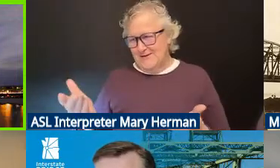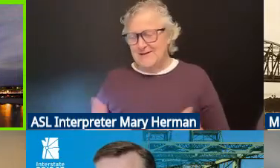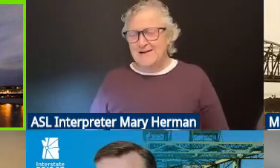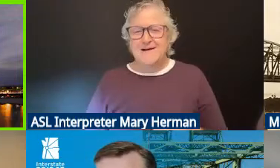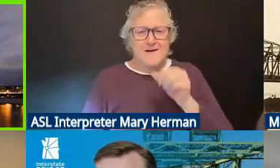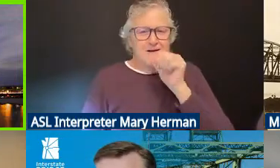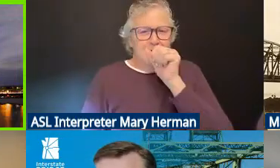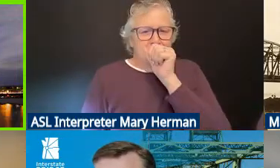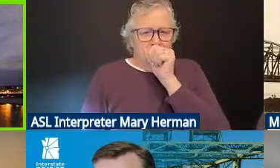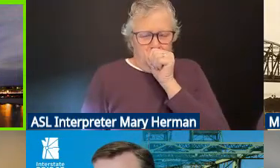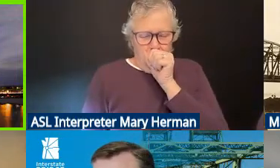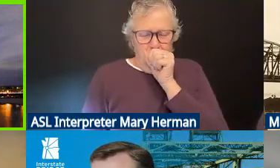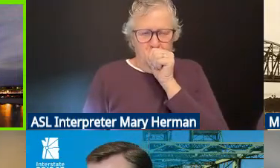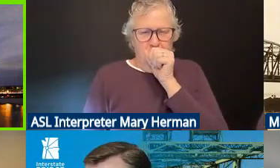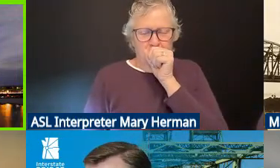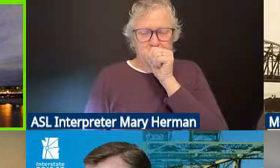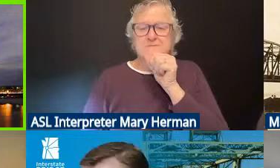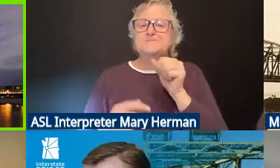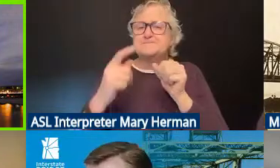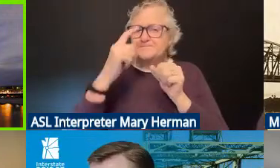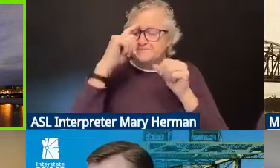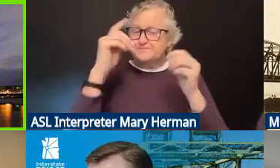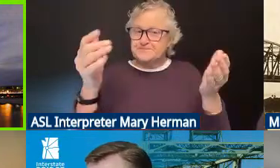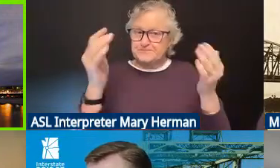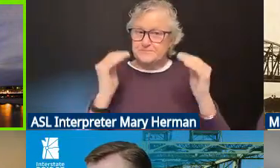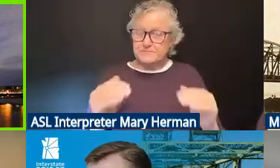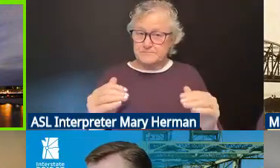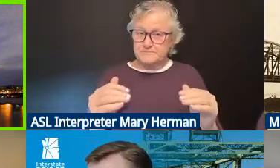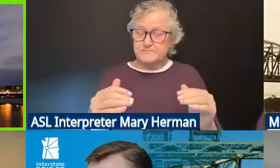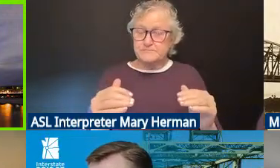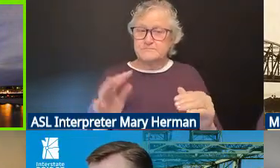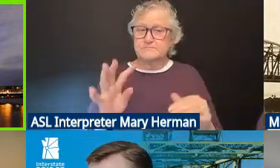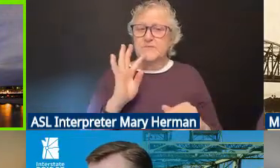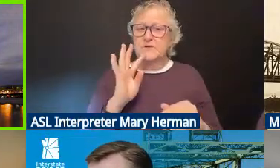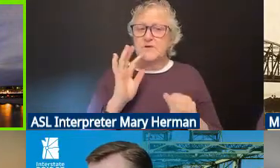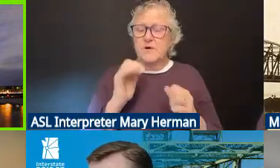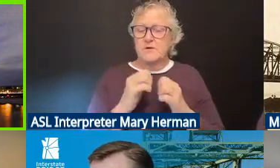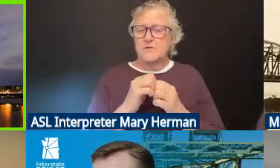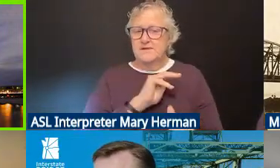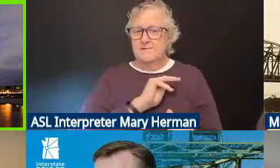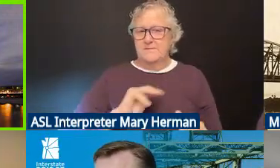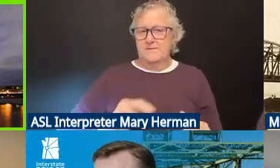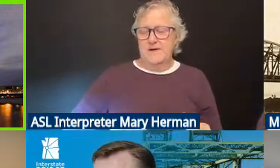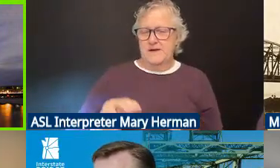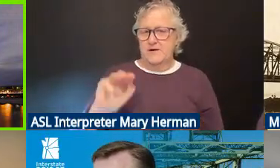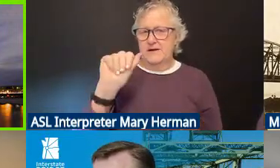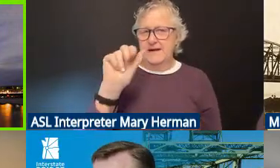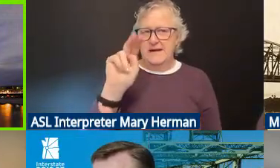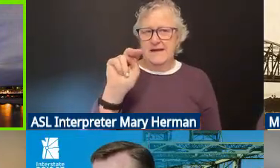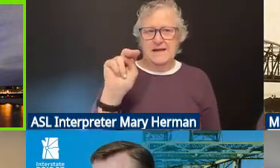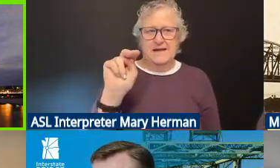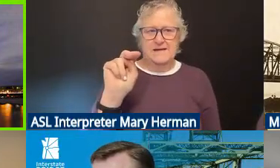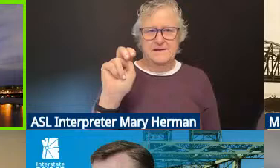So I think we'll go next to Mayor Ann from the City of Vancouver. Welcome.